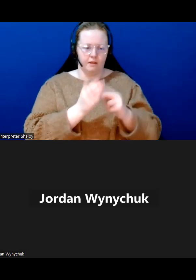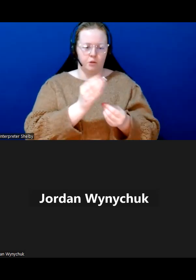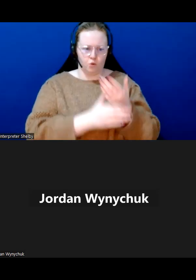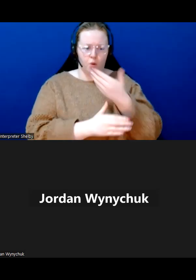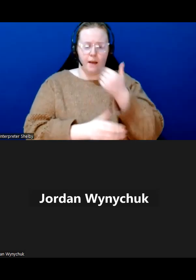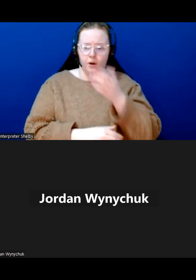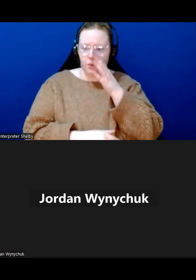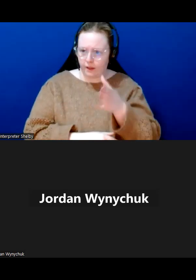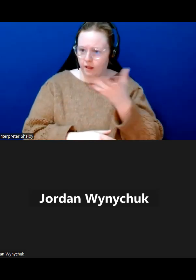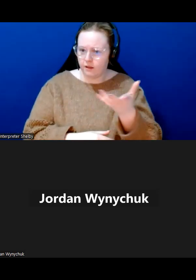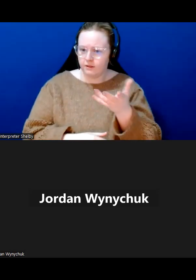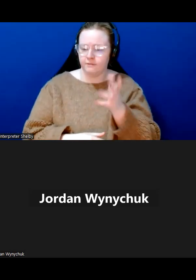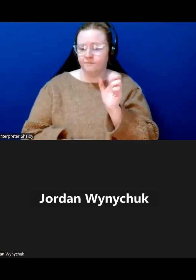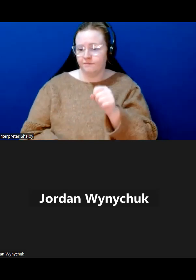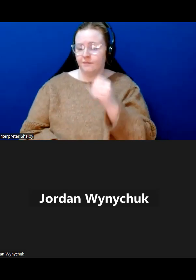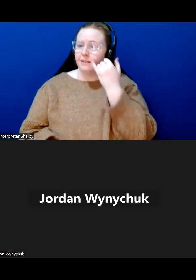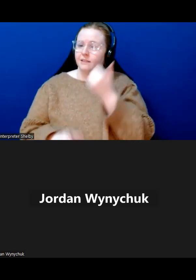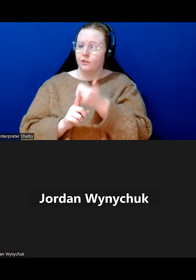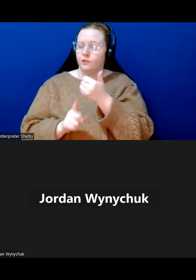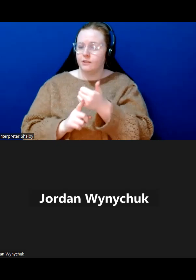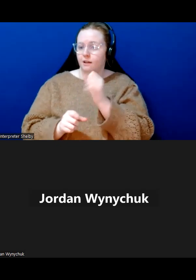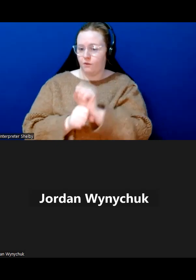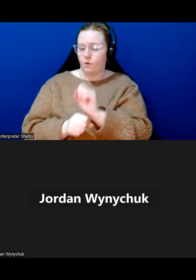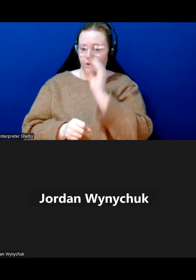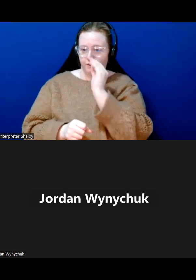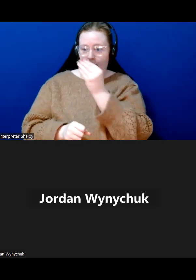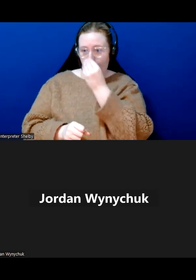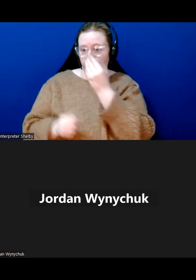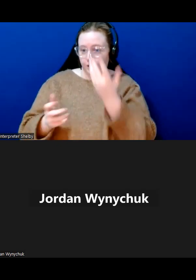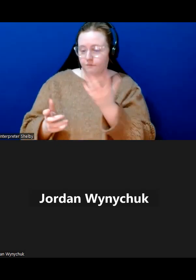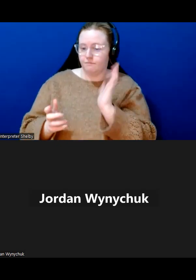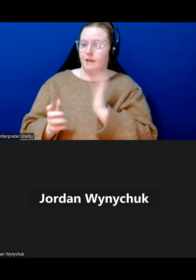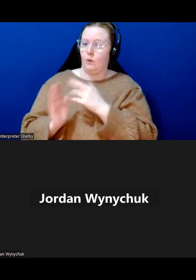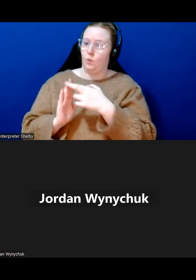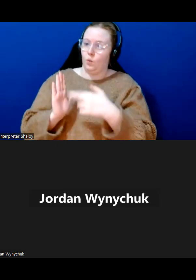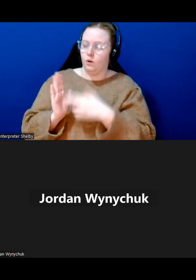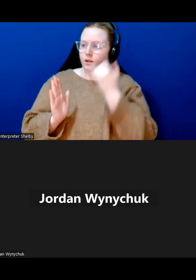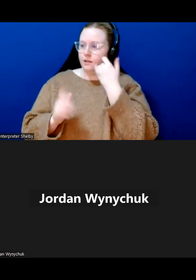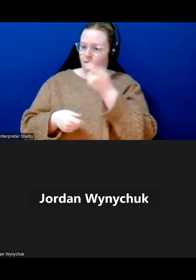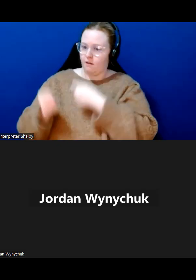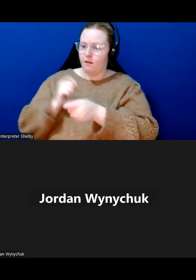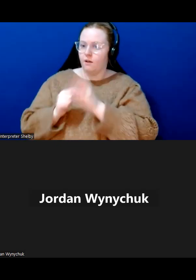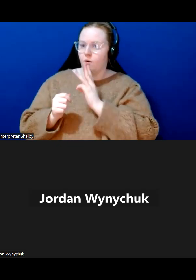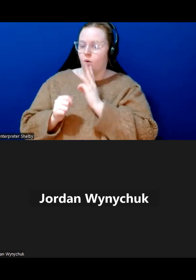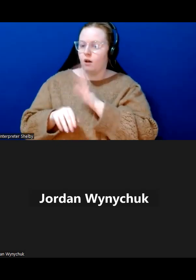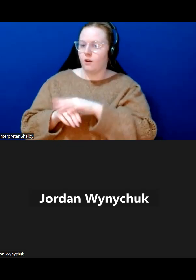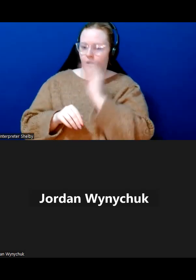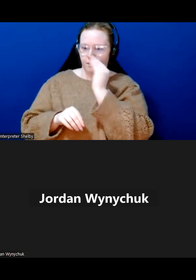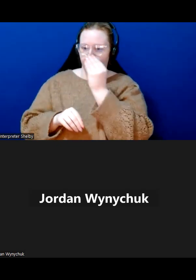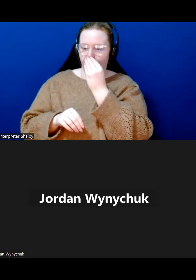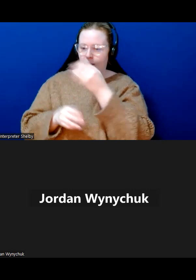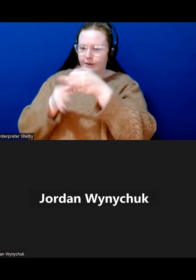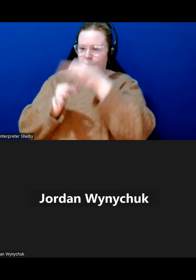rules of thumb, when you work in a flower store, when you change out your Yeah, water on your fresh cut flowers, you always take a little tiny bit off the